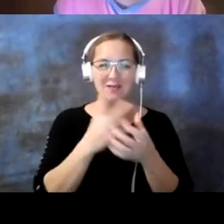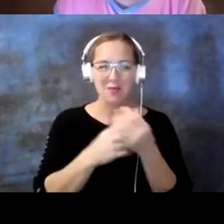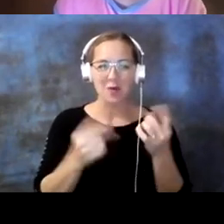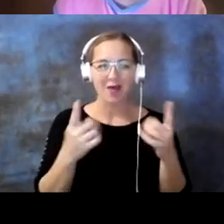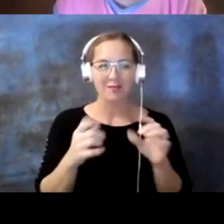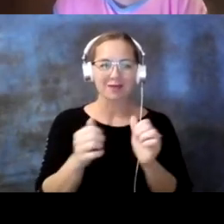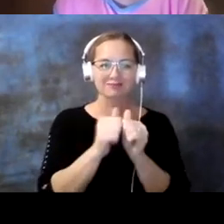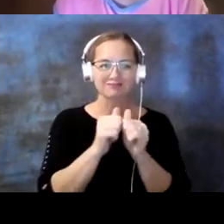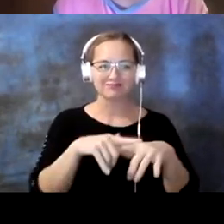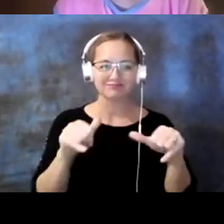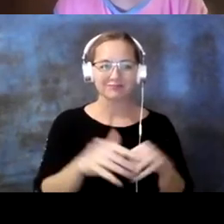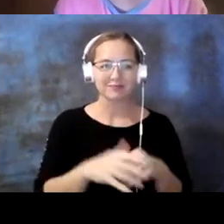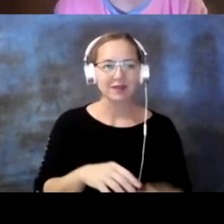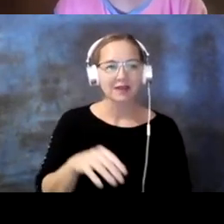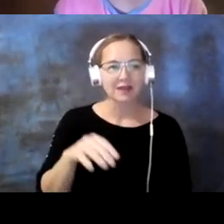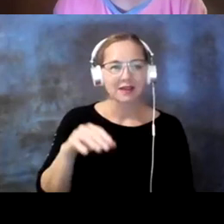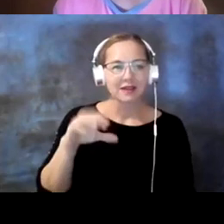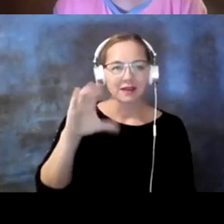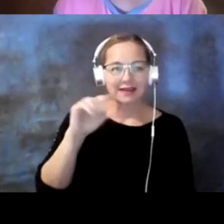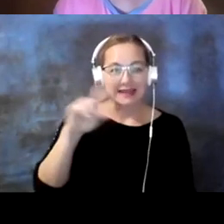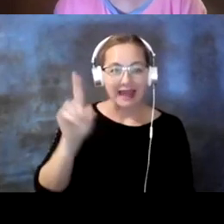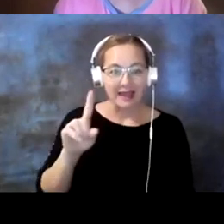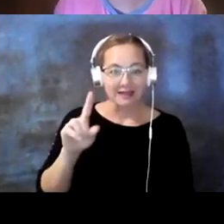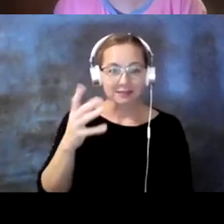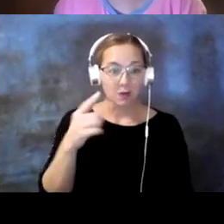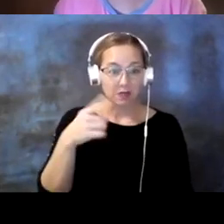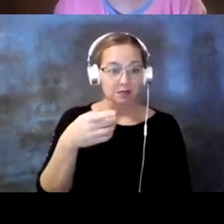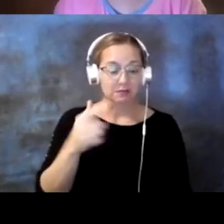Caz, do you want to go? Or